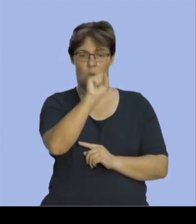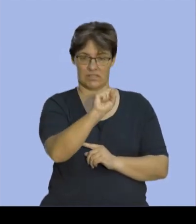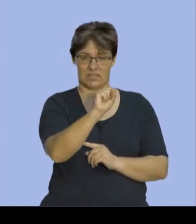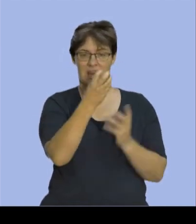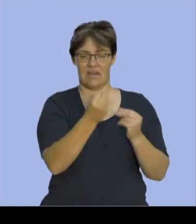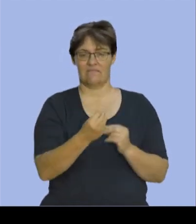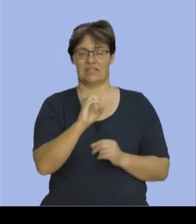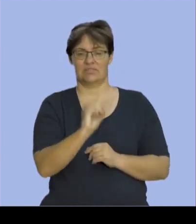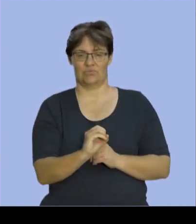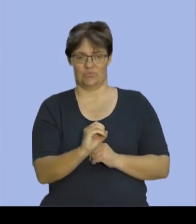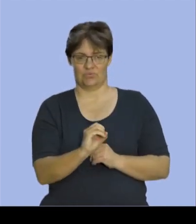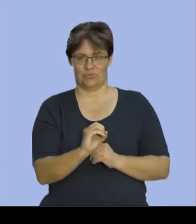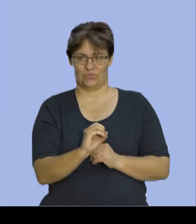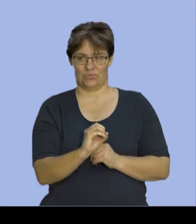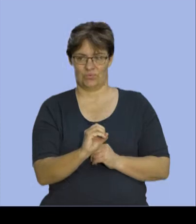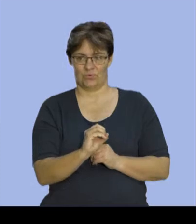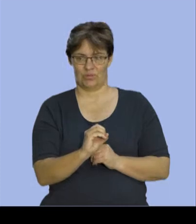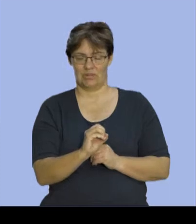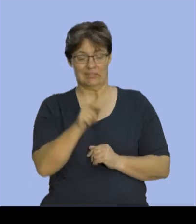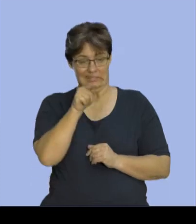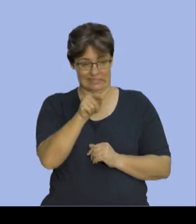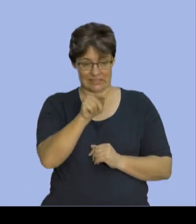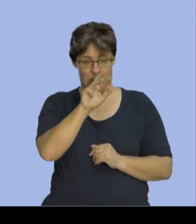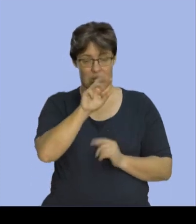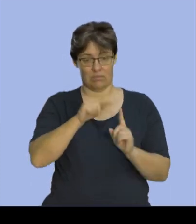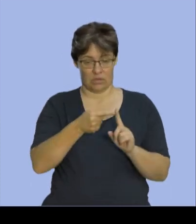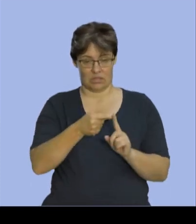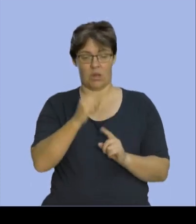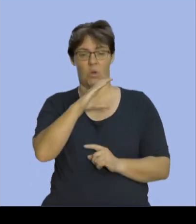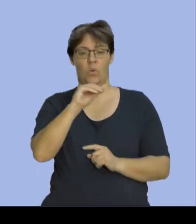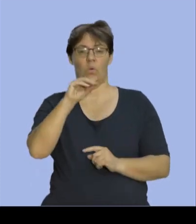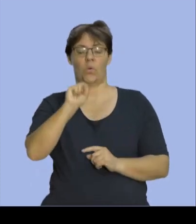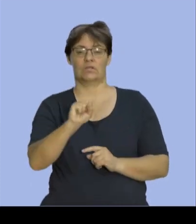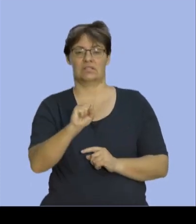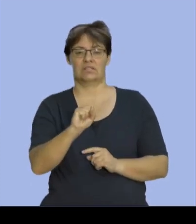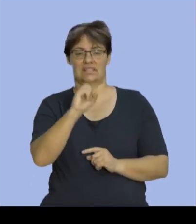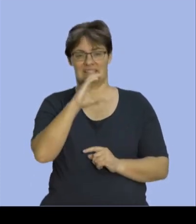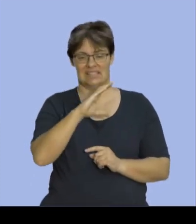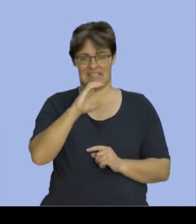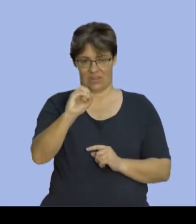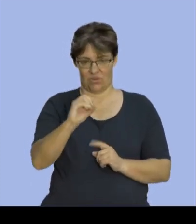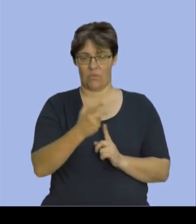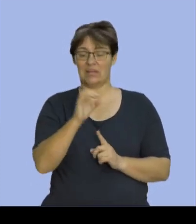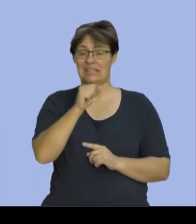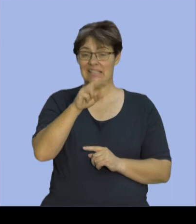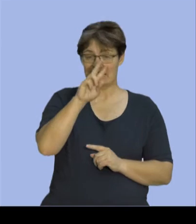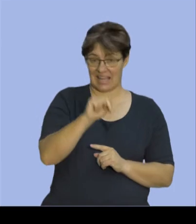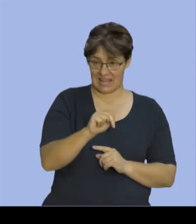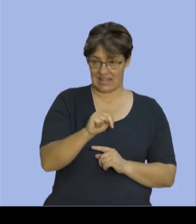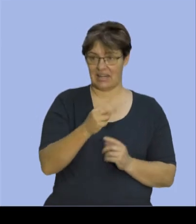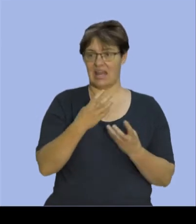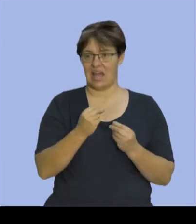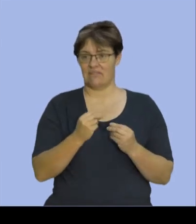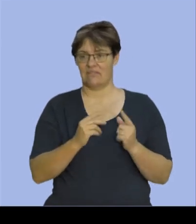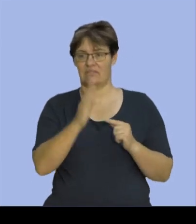of cos will actually be 0. Hence, at that point, the graph of cos is 0, but the graph of